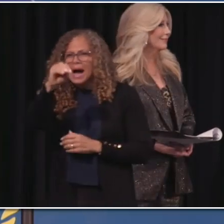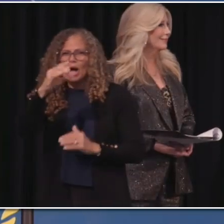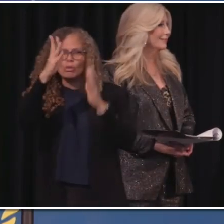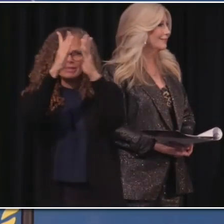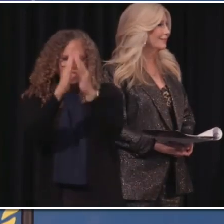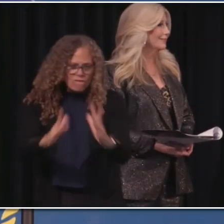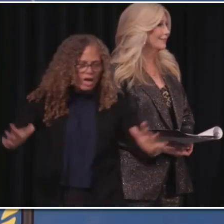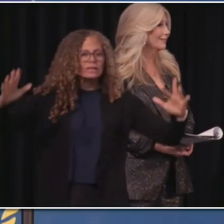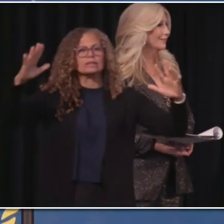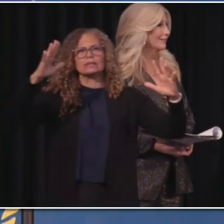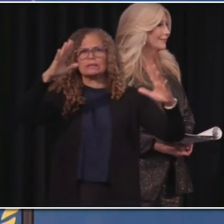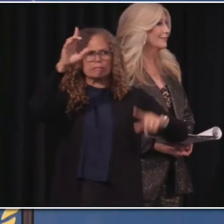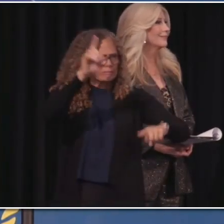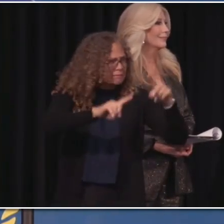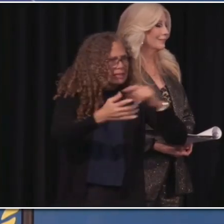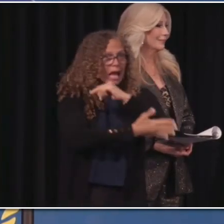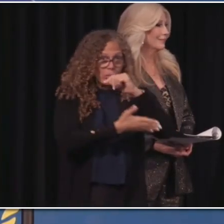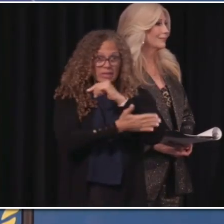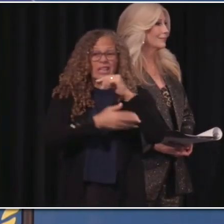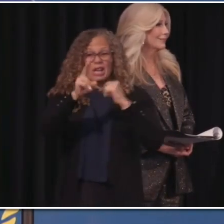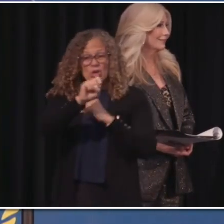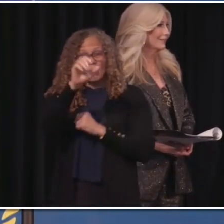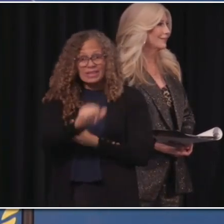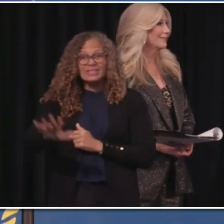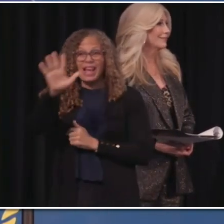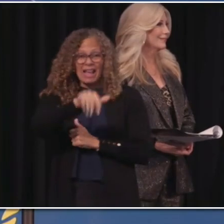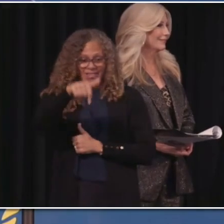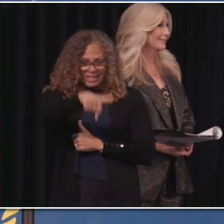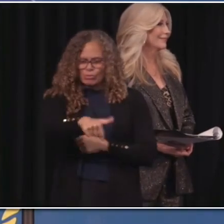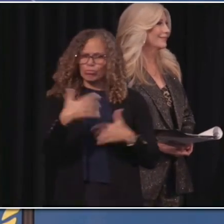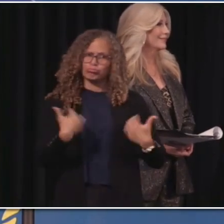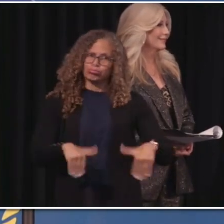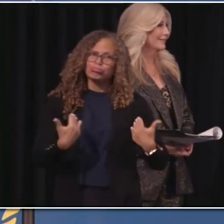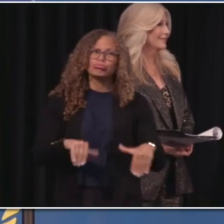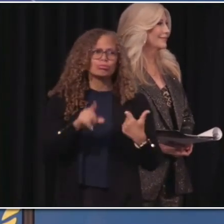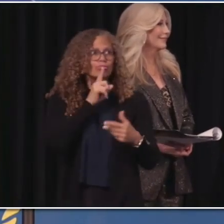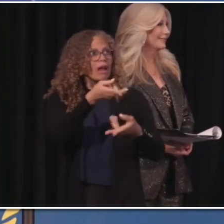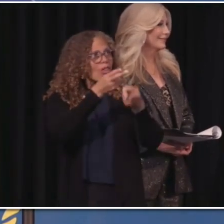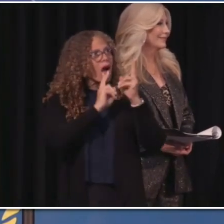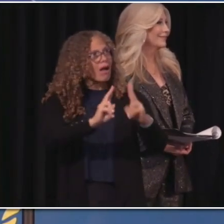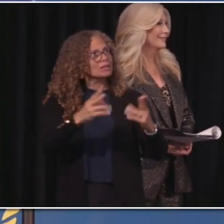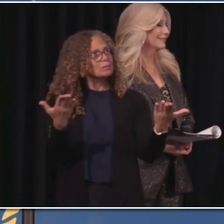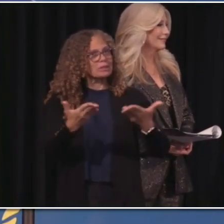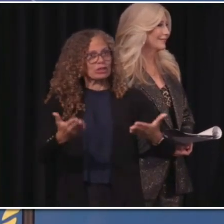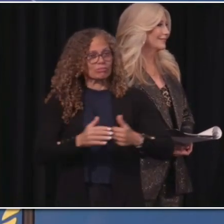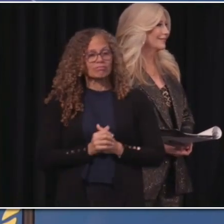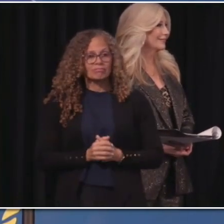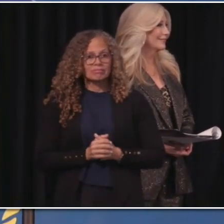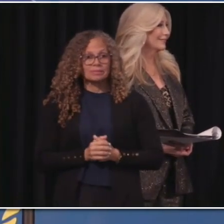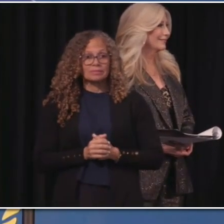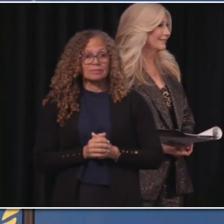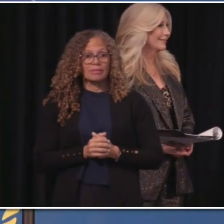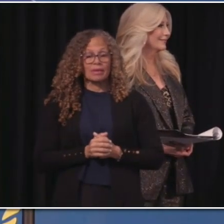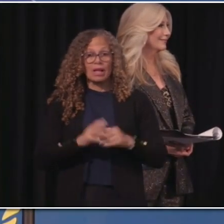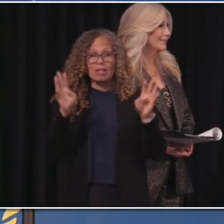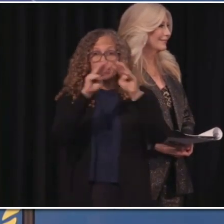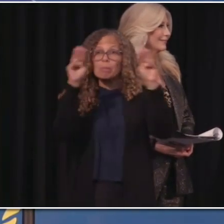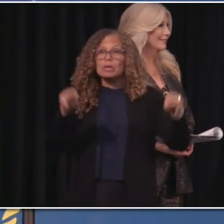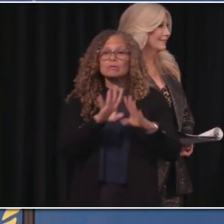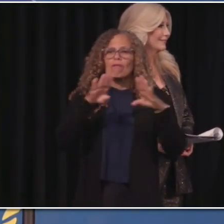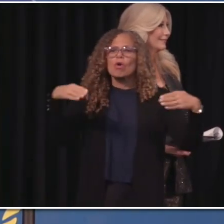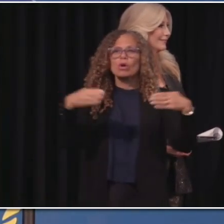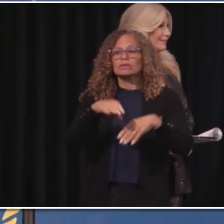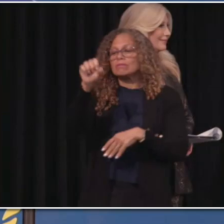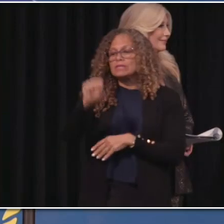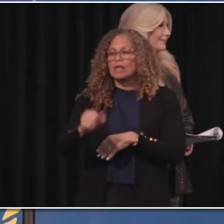contiguous United States, so it is an absolute pleasure and honor to be here. The museum focuses on